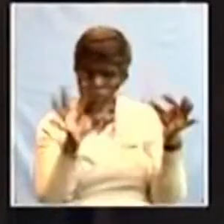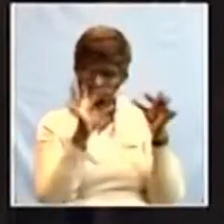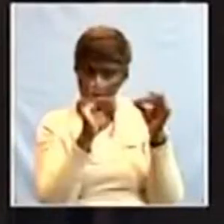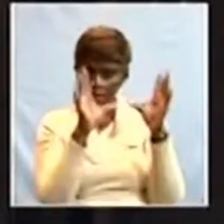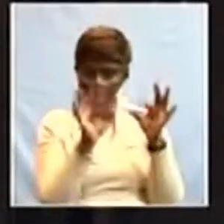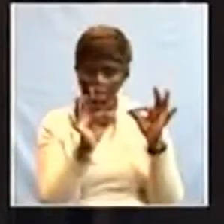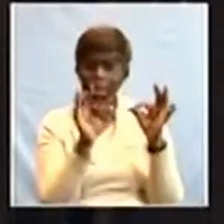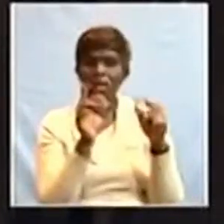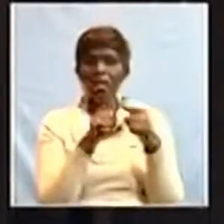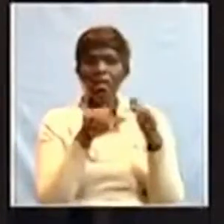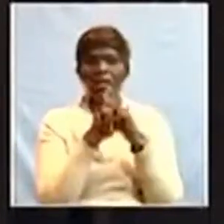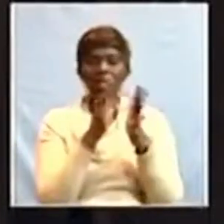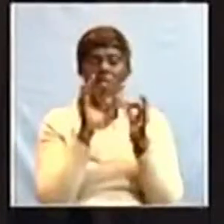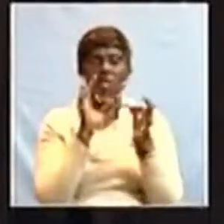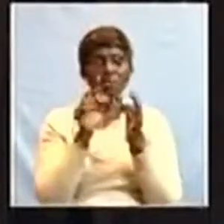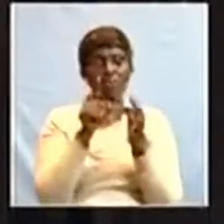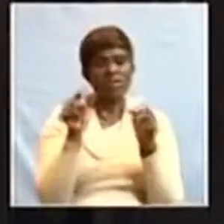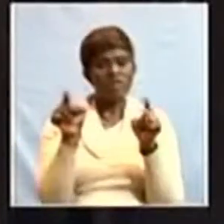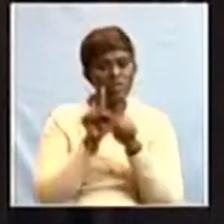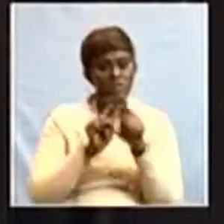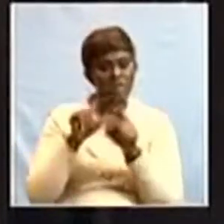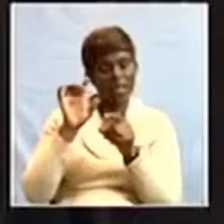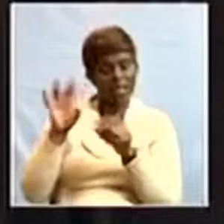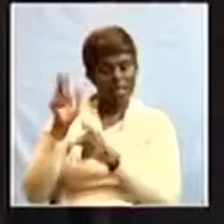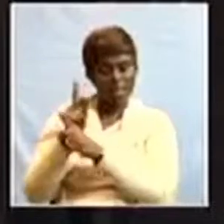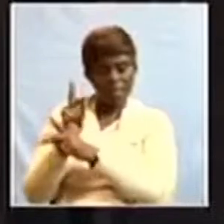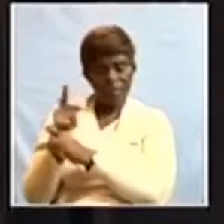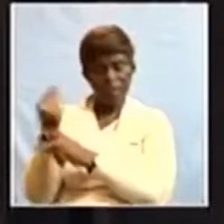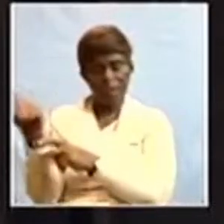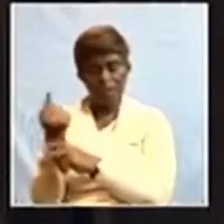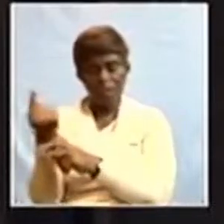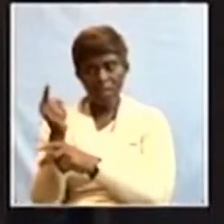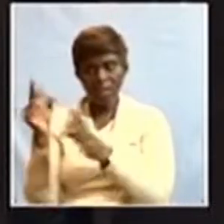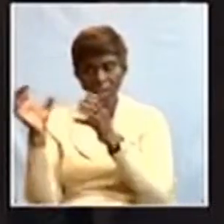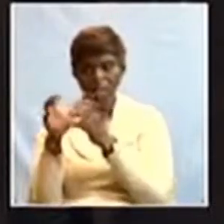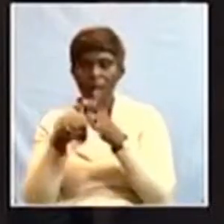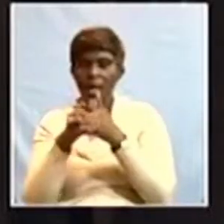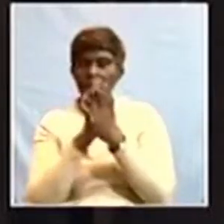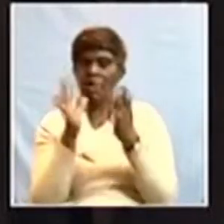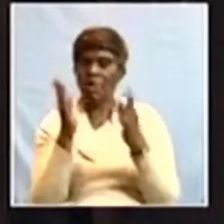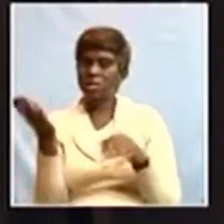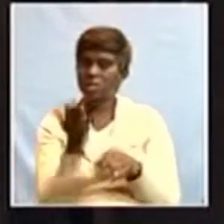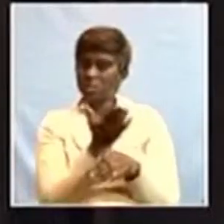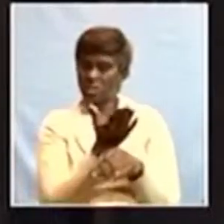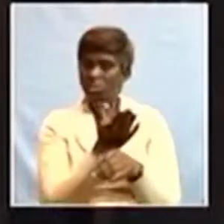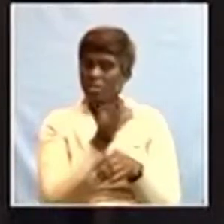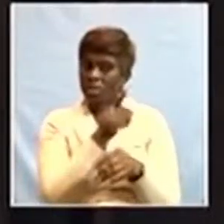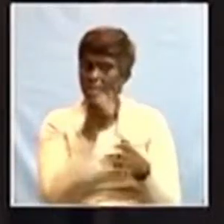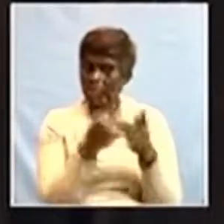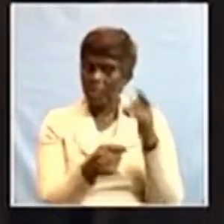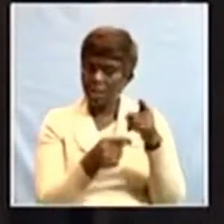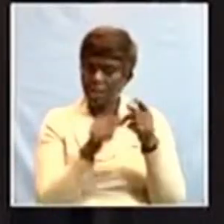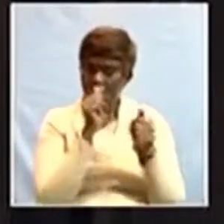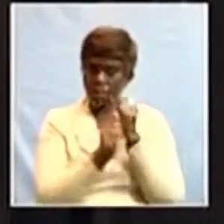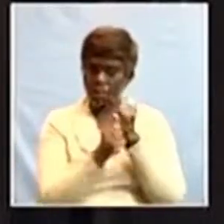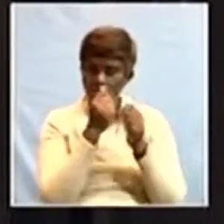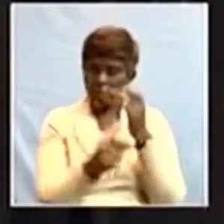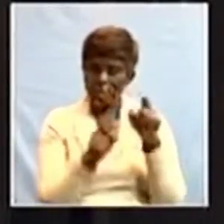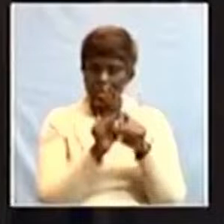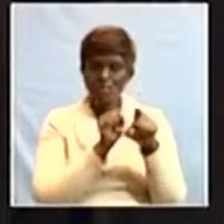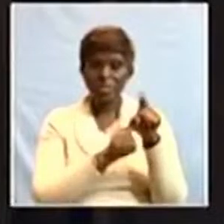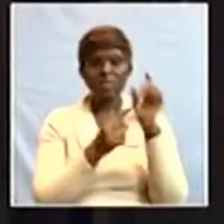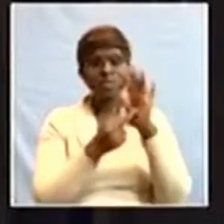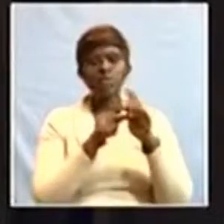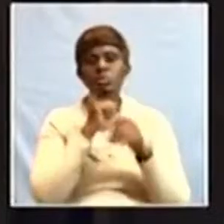So how much, if you were to isolate a community, how much is that which is being deemed as